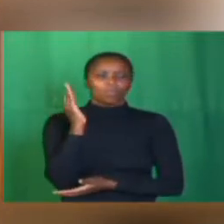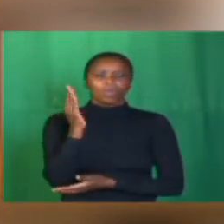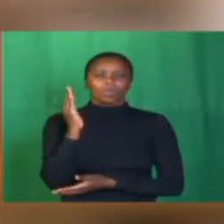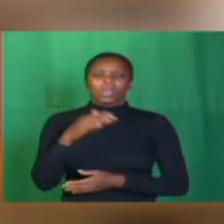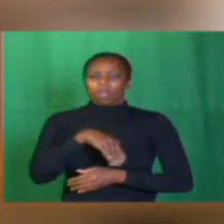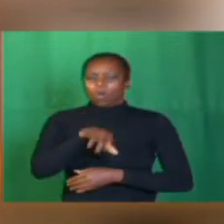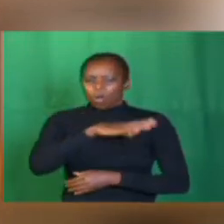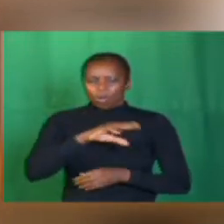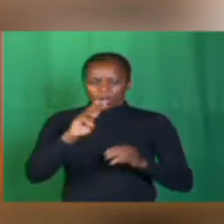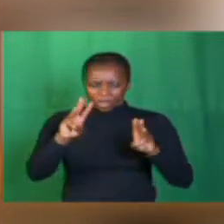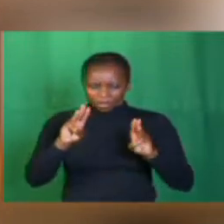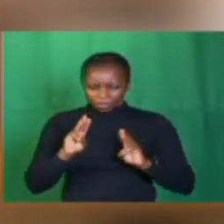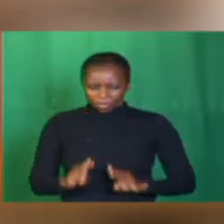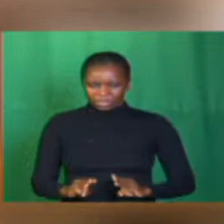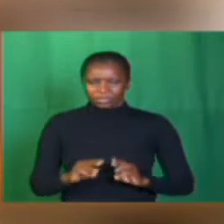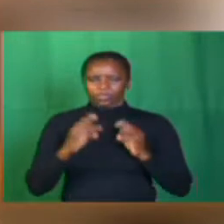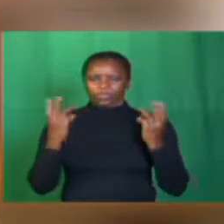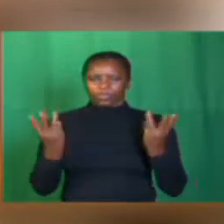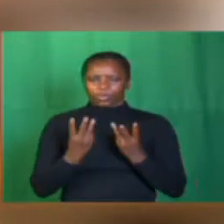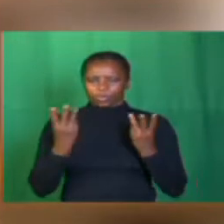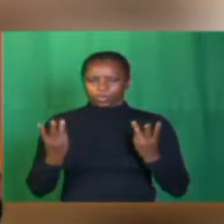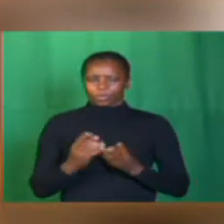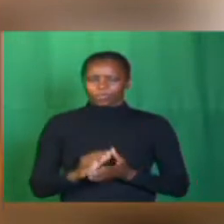of God to people.